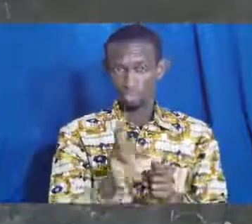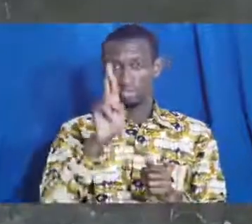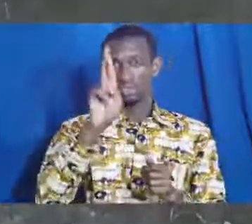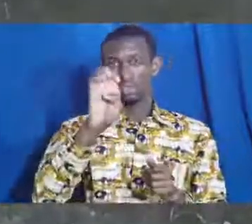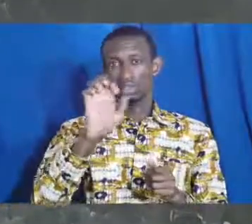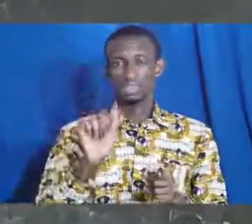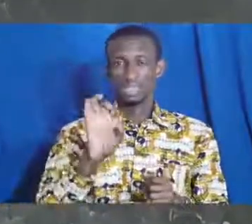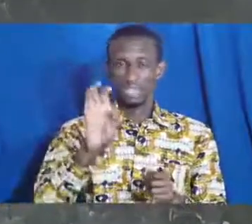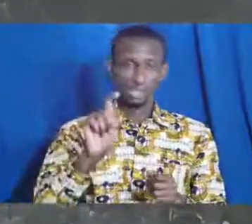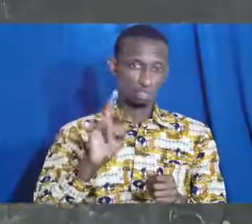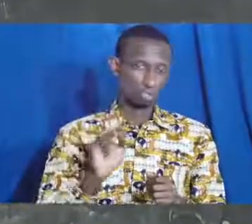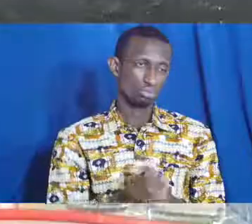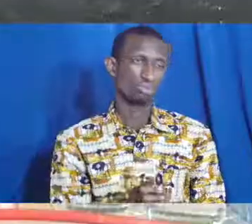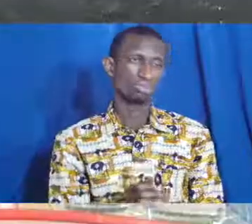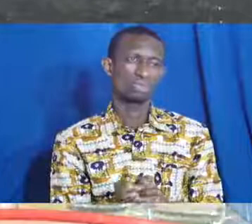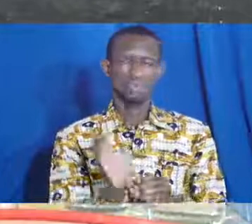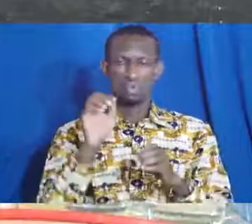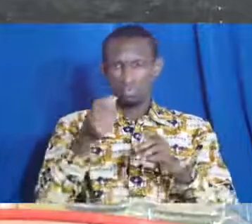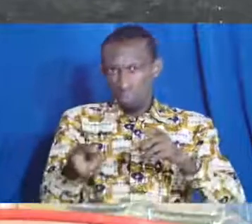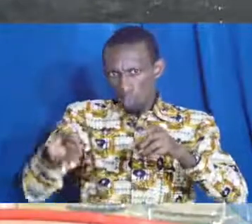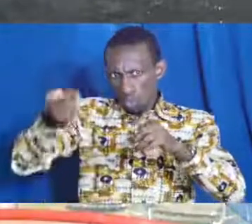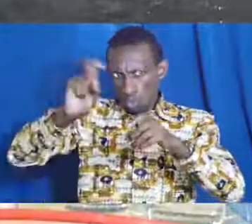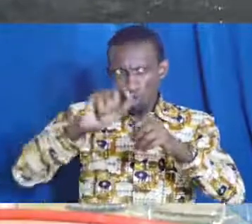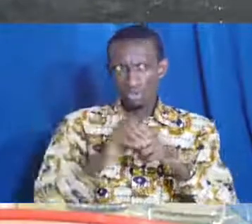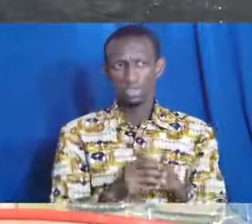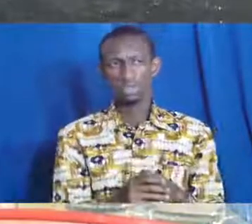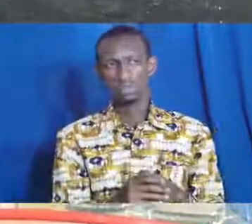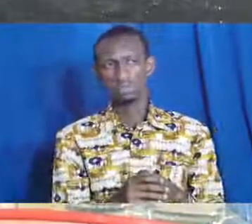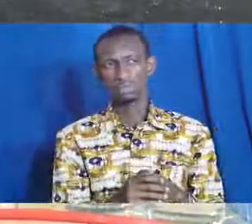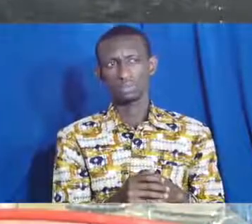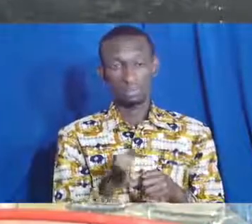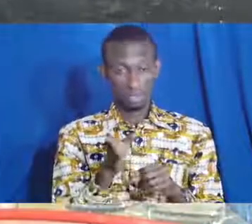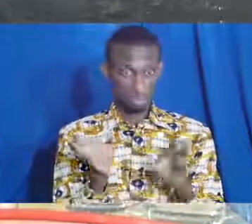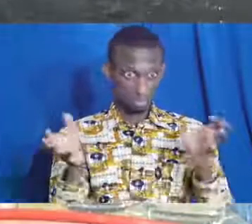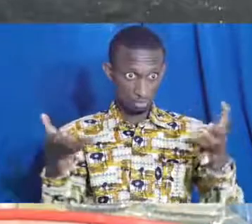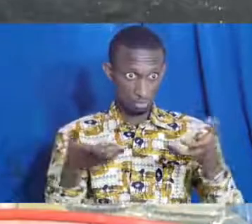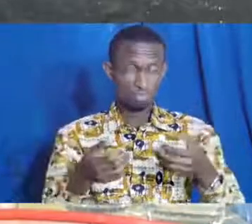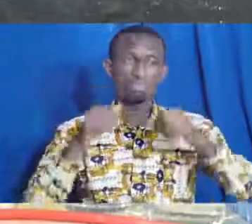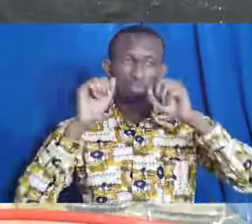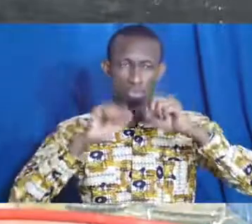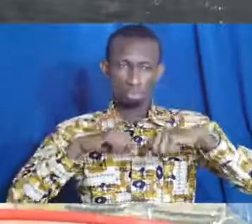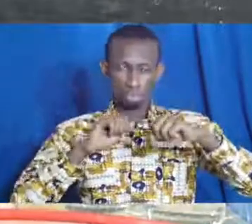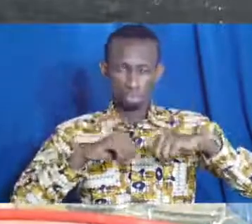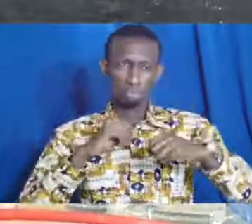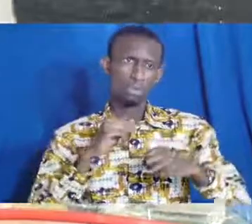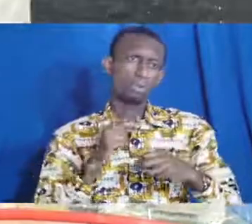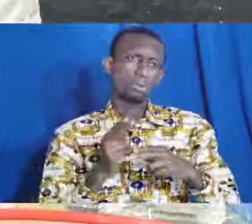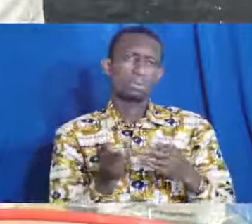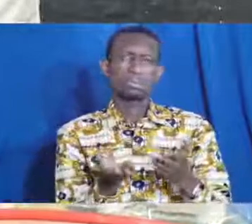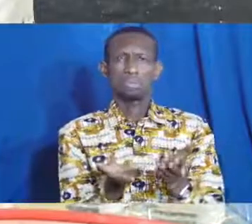So in addition to being combustion, it can as well be combination reaction